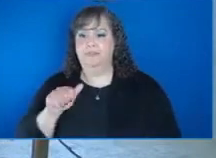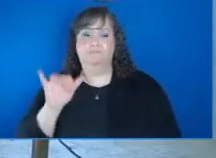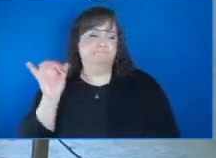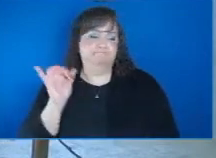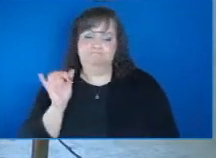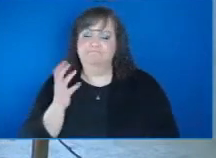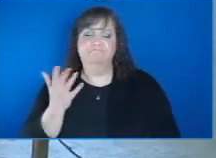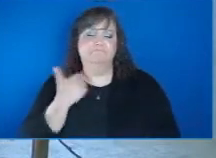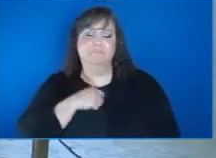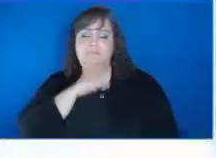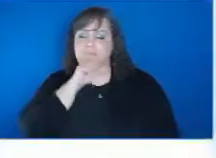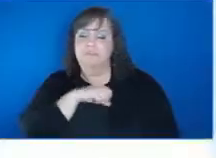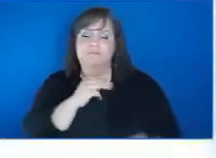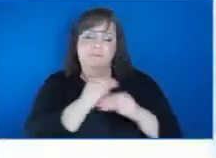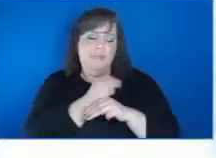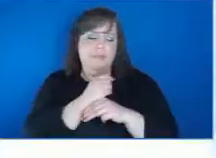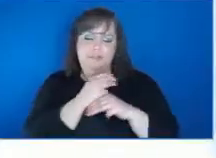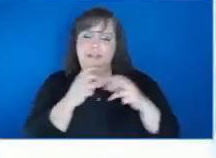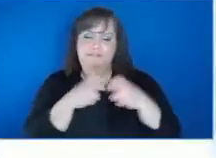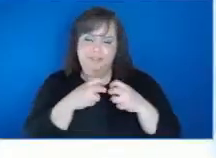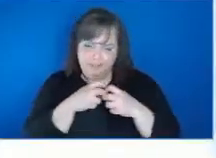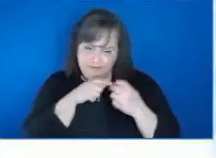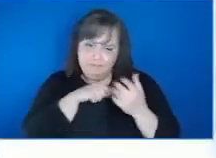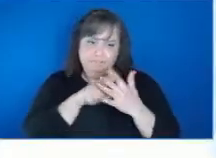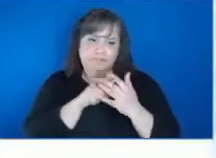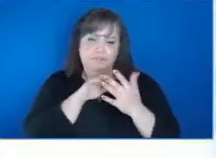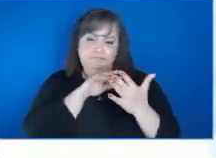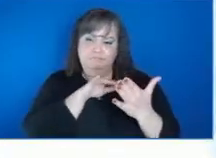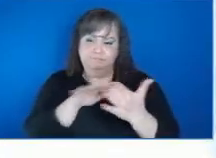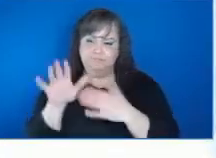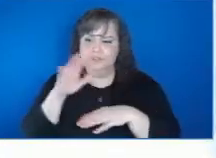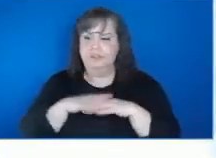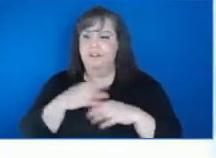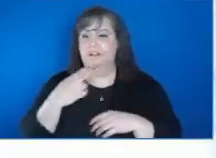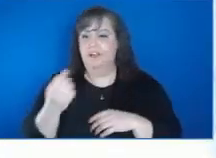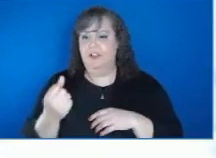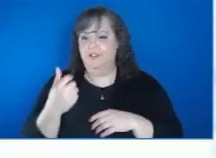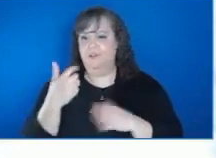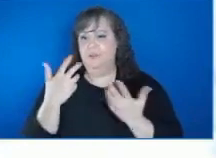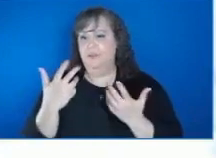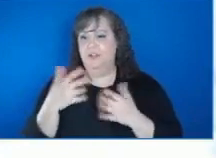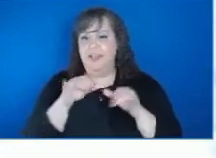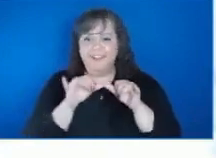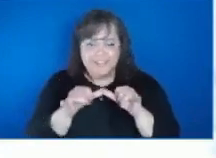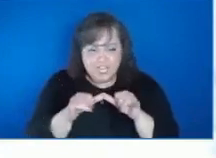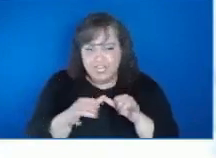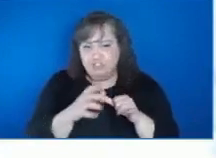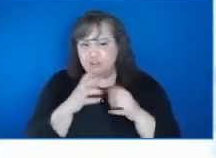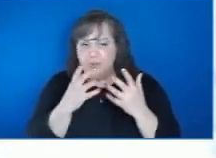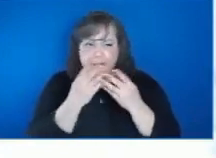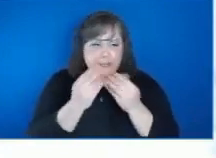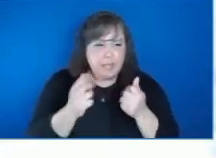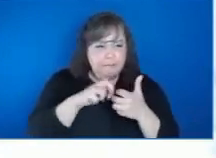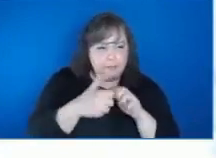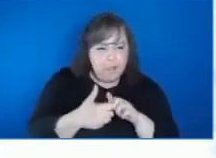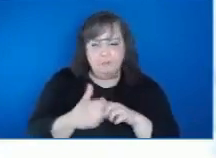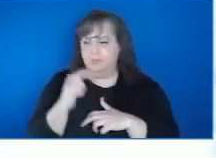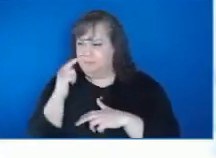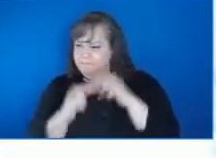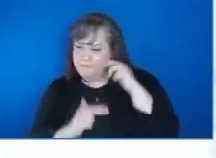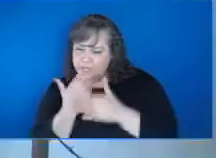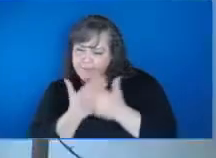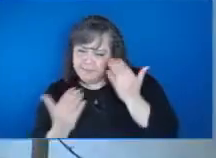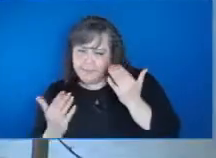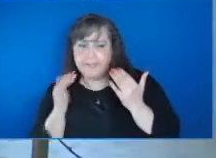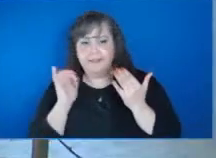school, so I decided to keep going with it. Engineering sounded cool. You're solving problems, building things, so that's what I went